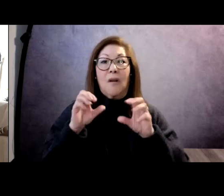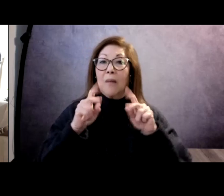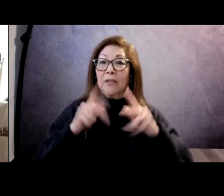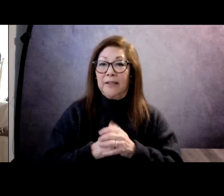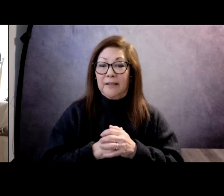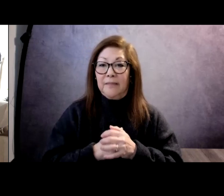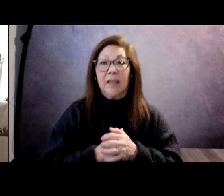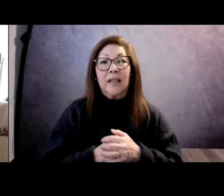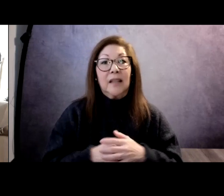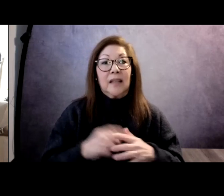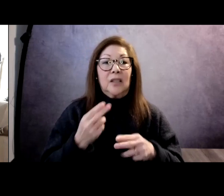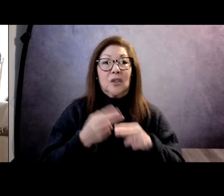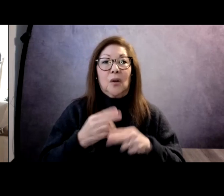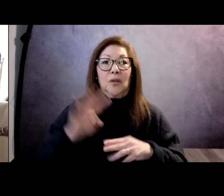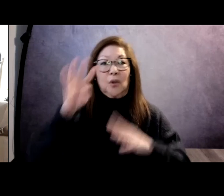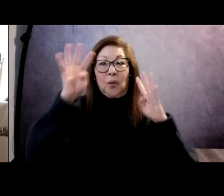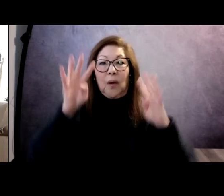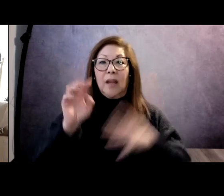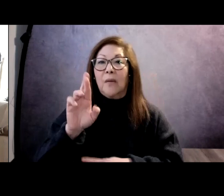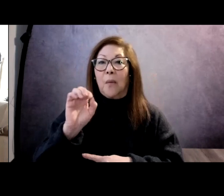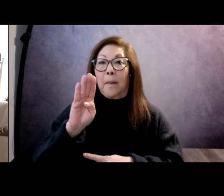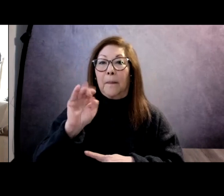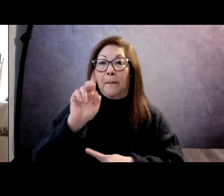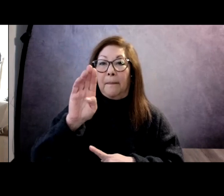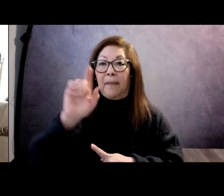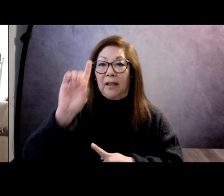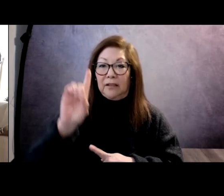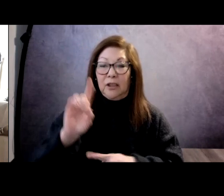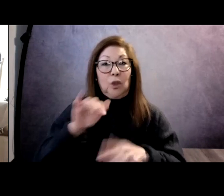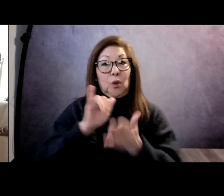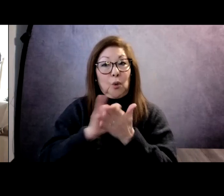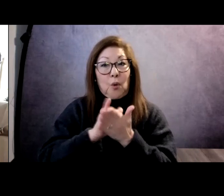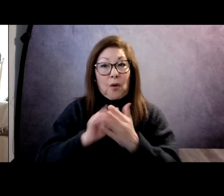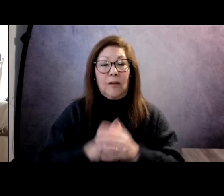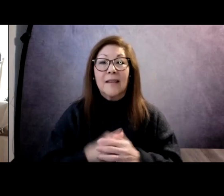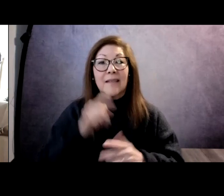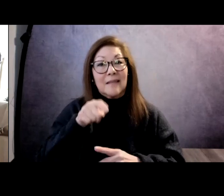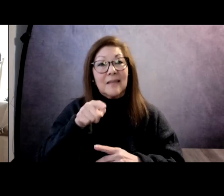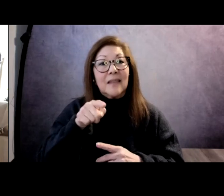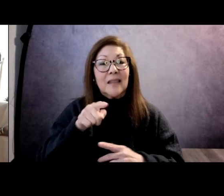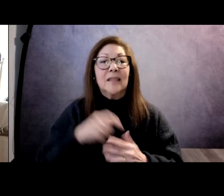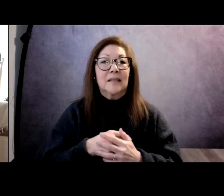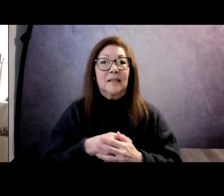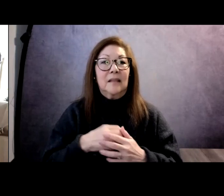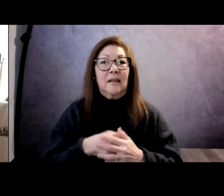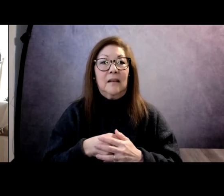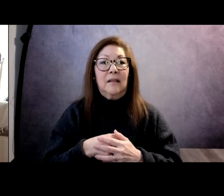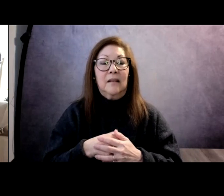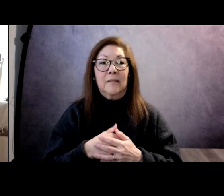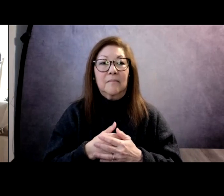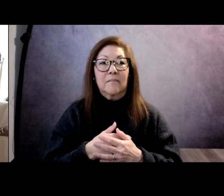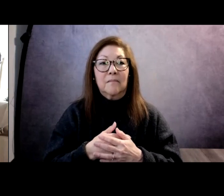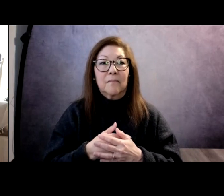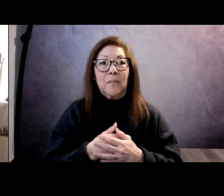is the Creatives Rebuild New York. This is basically, this is